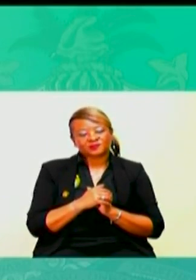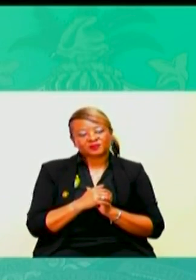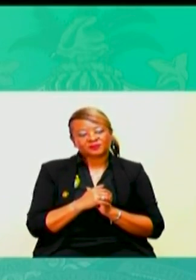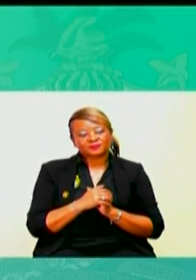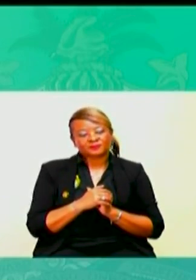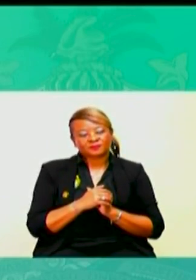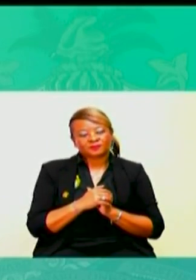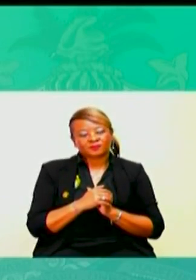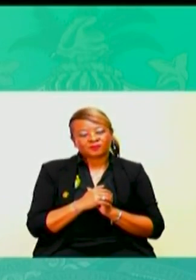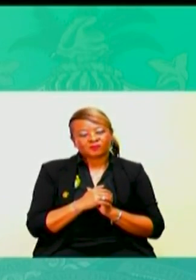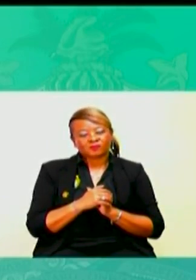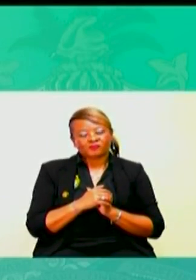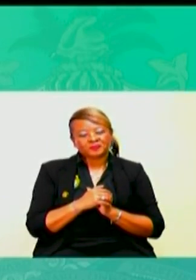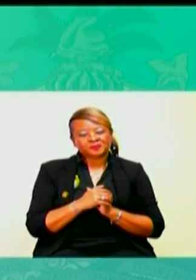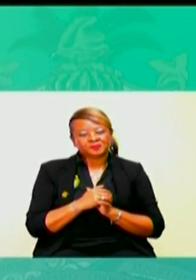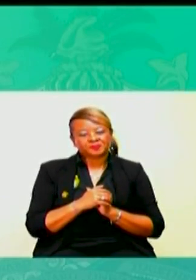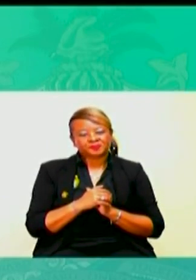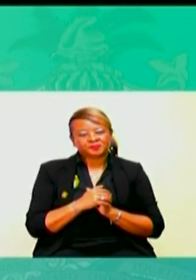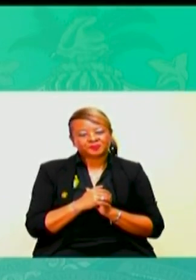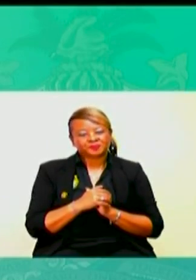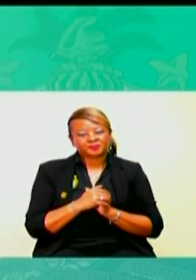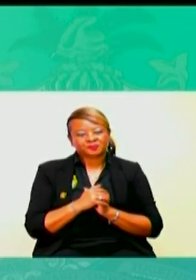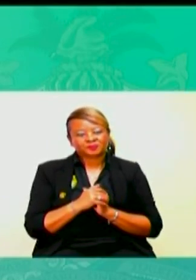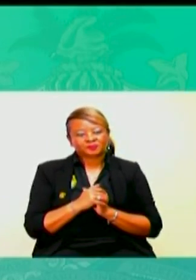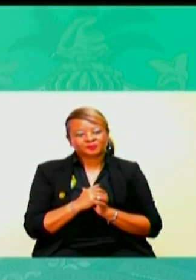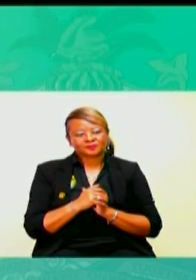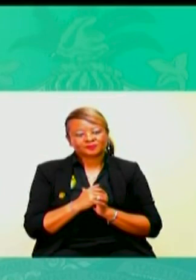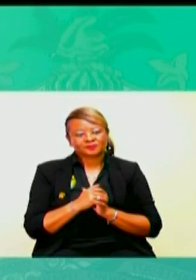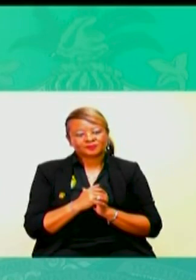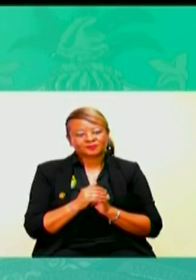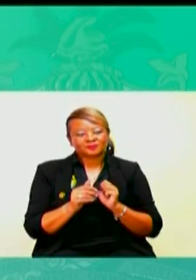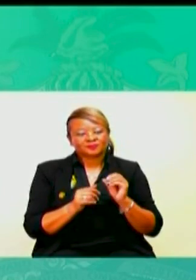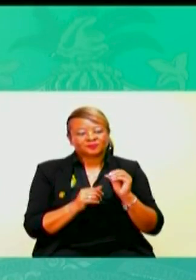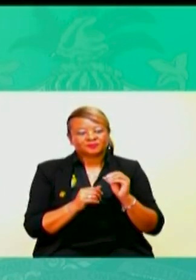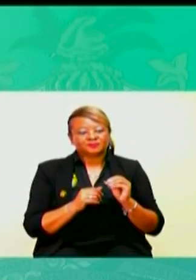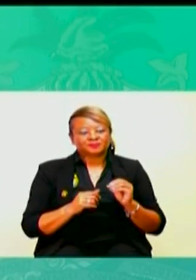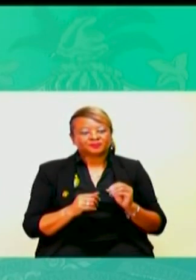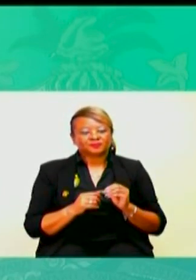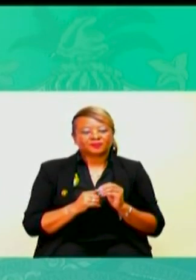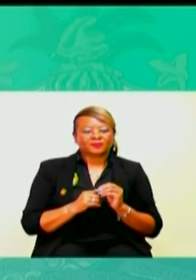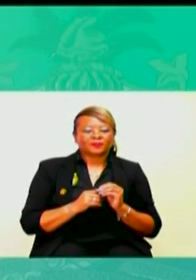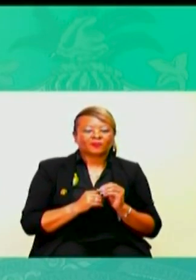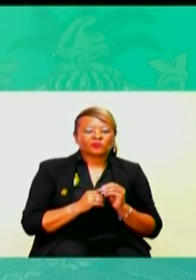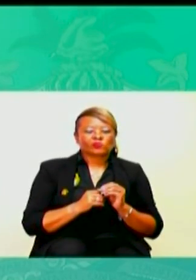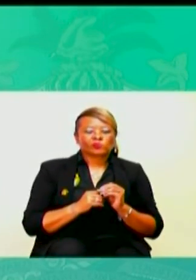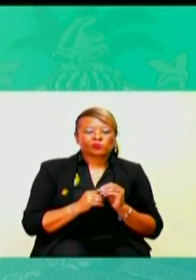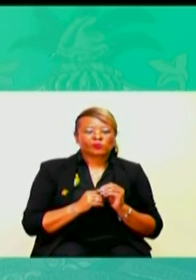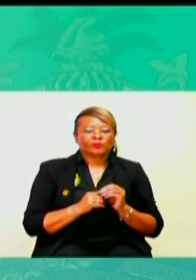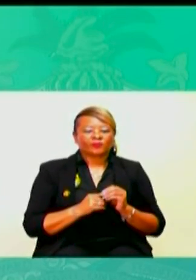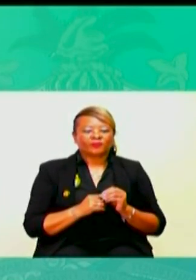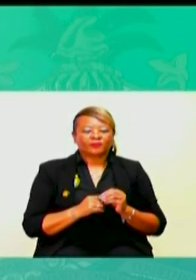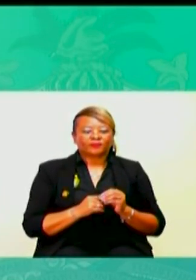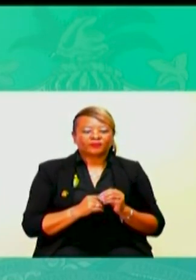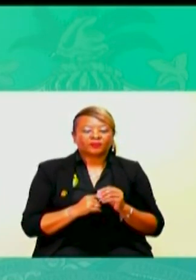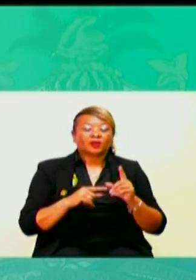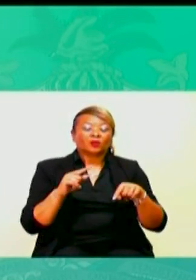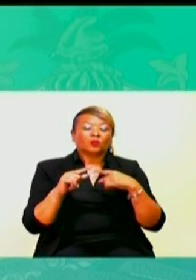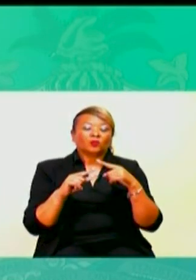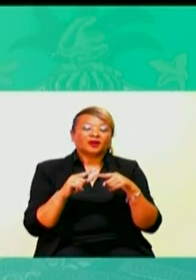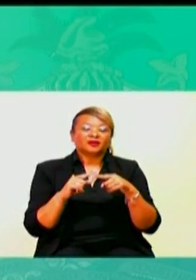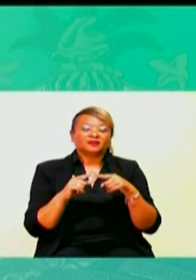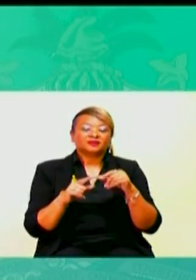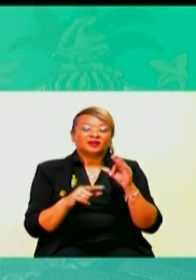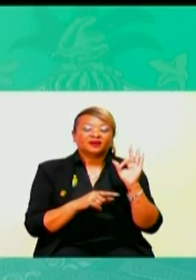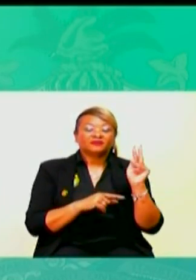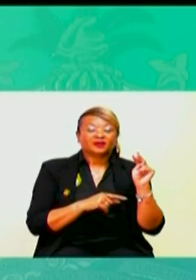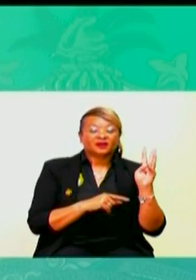Not a one-point order. They checking. They advise. So, taxing them. In essence, when the